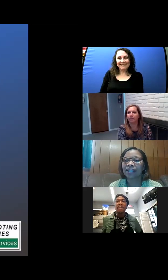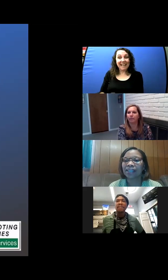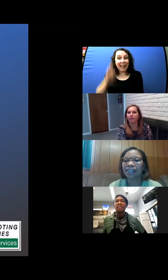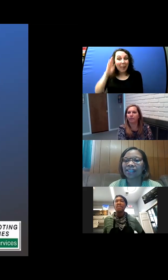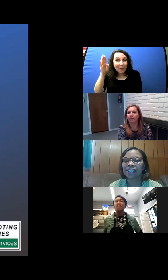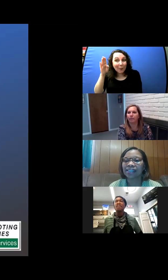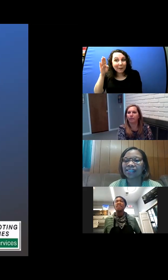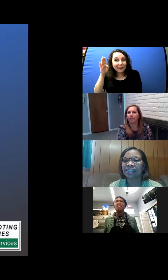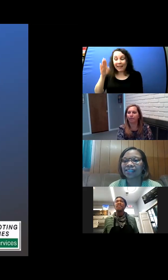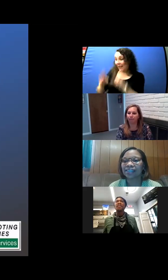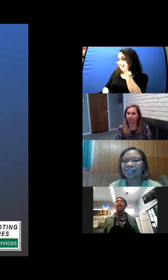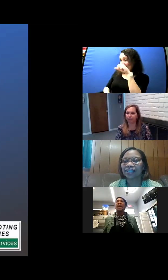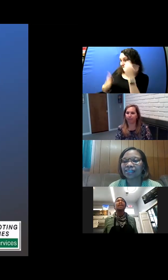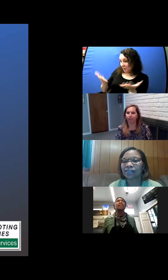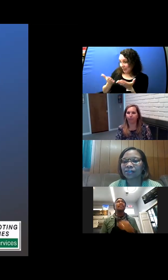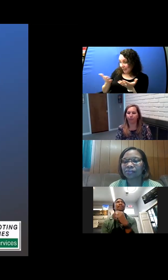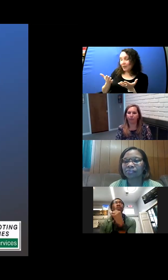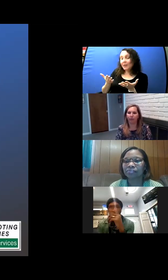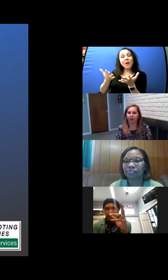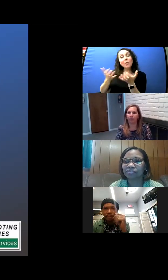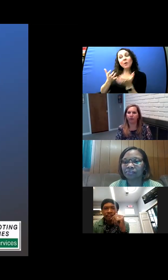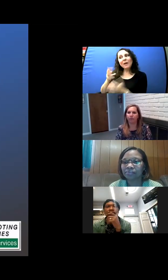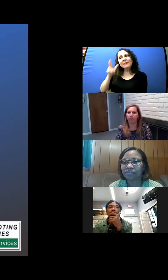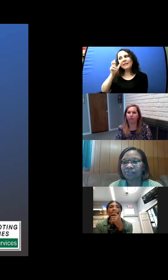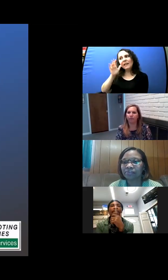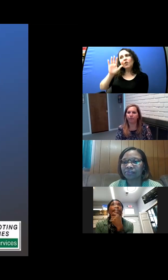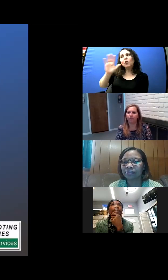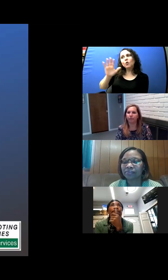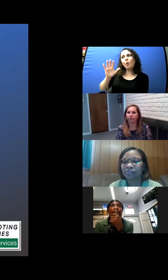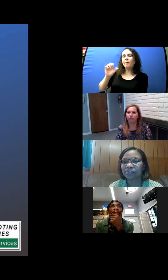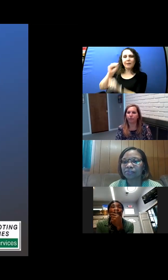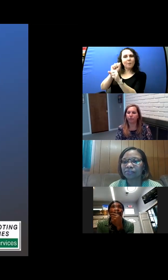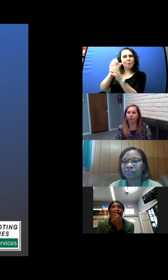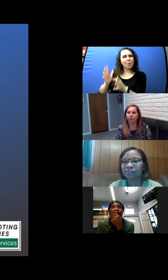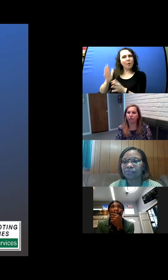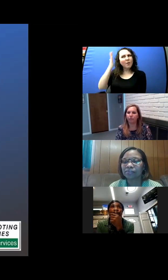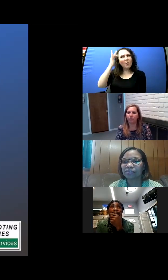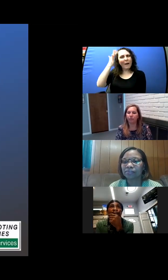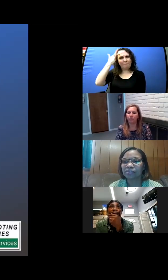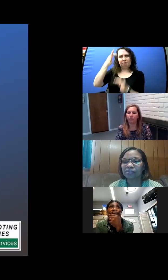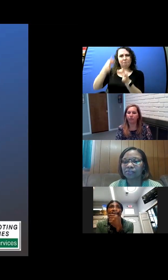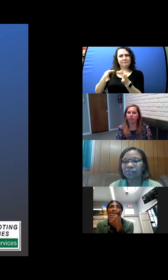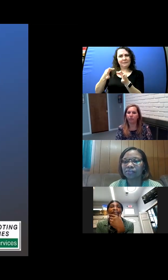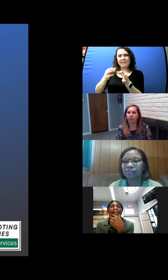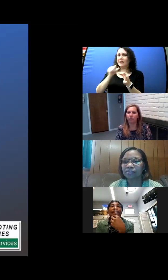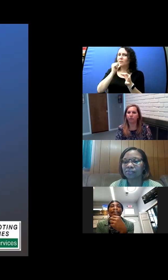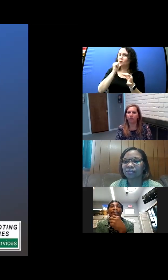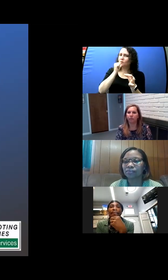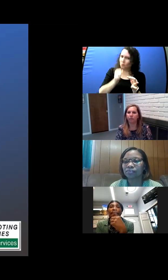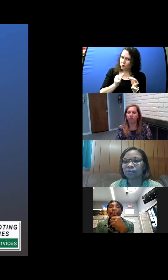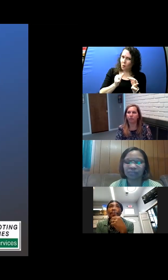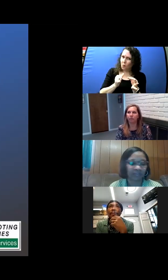Hello? Yes, we're here. So we would like to hear from you as an employer, why you choose to, is it not, or choose